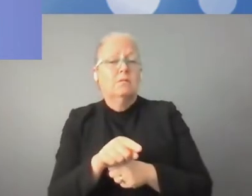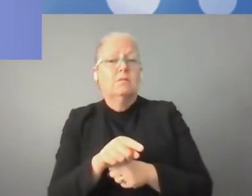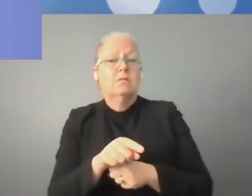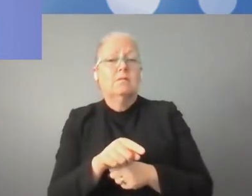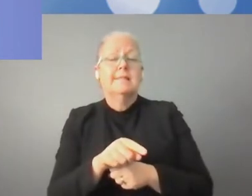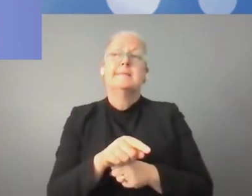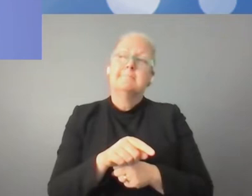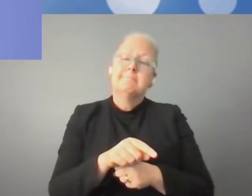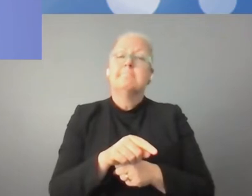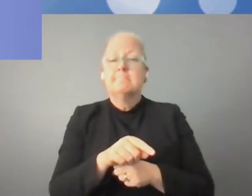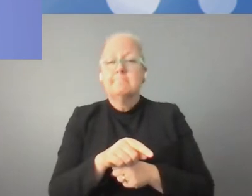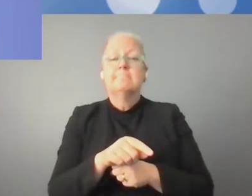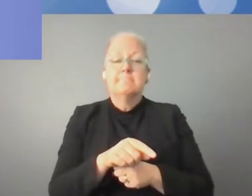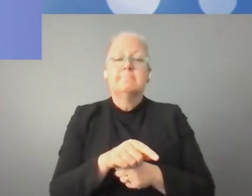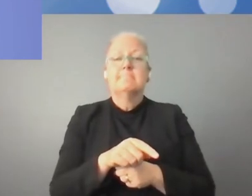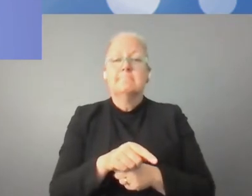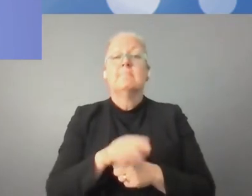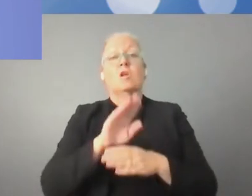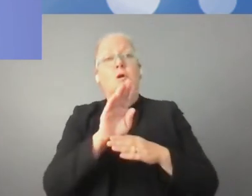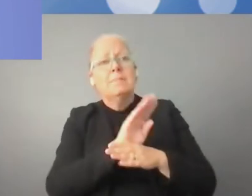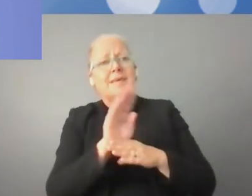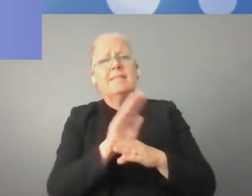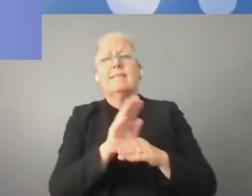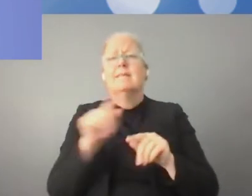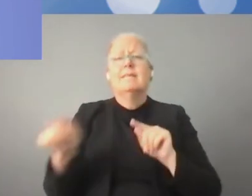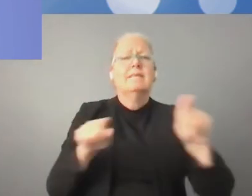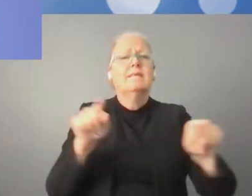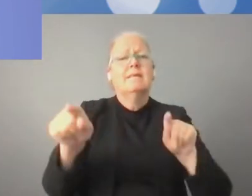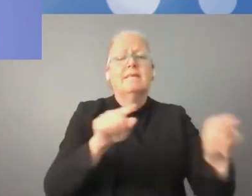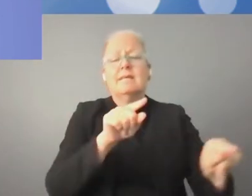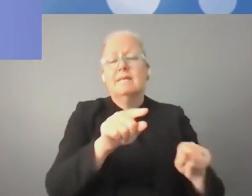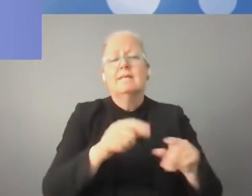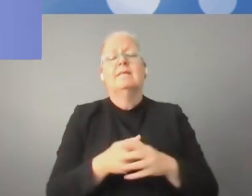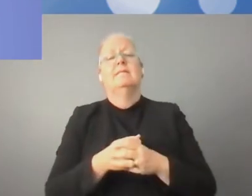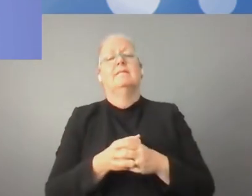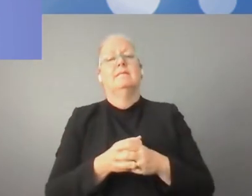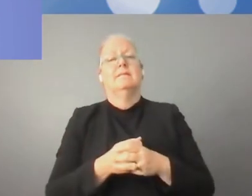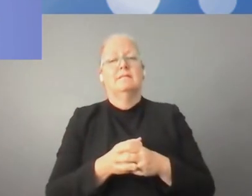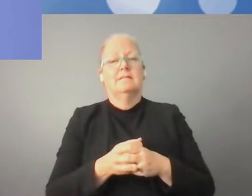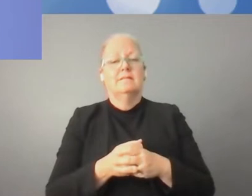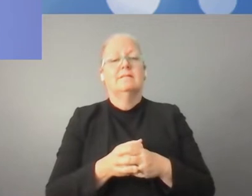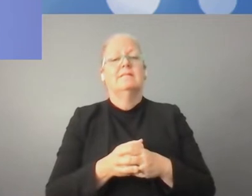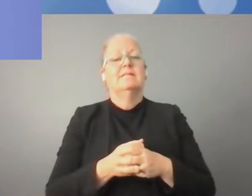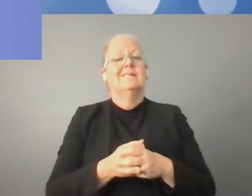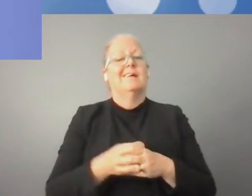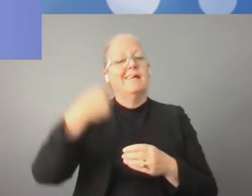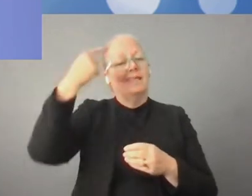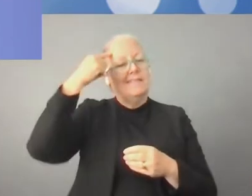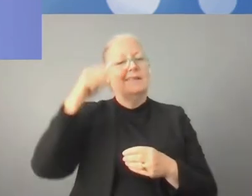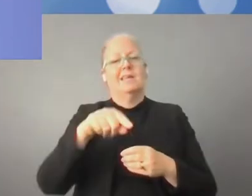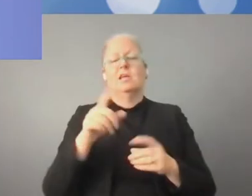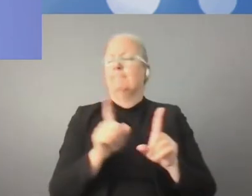society and businesses not relied on the elements of digital infrastructure such